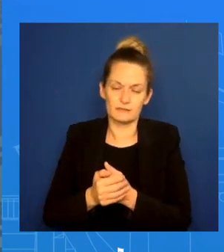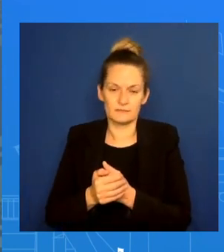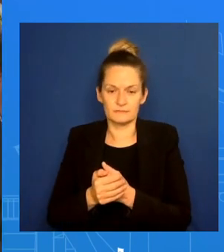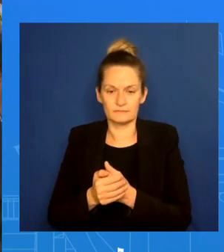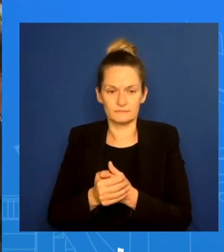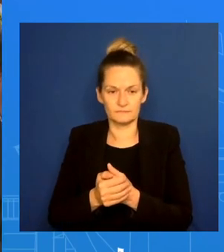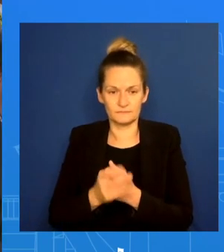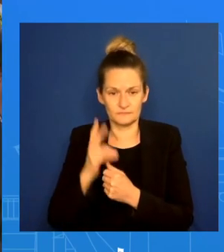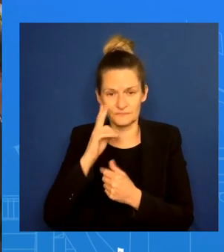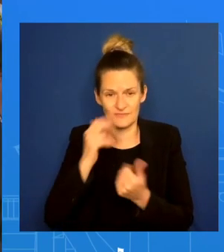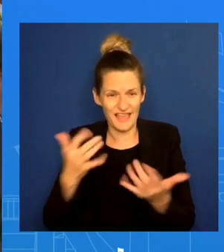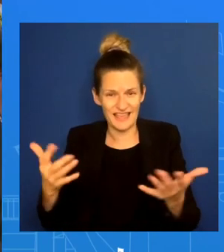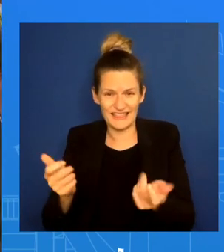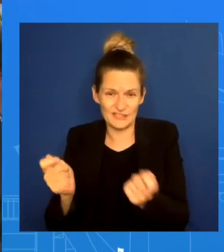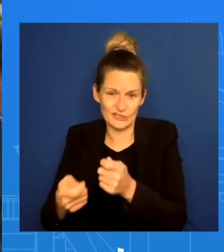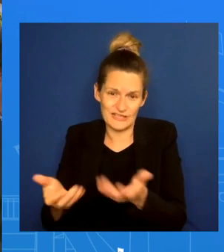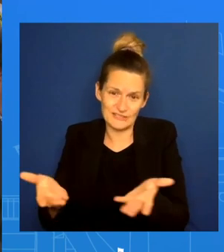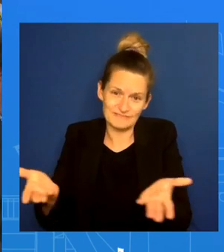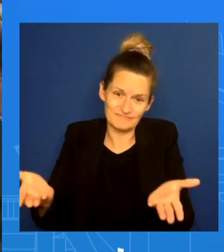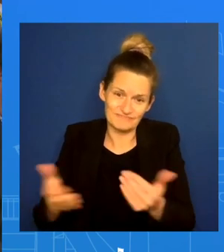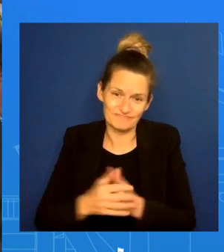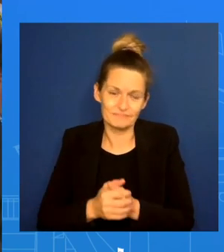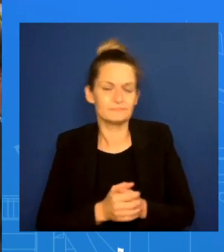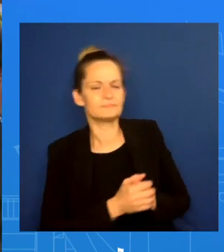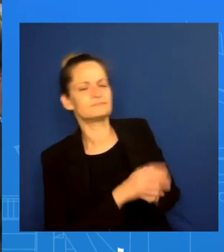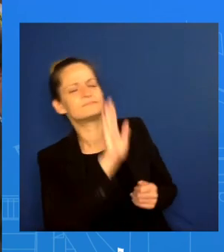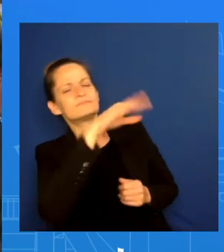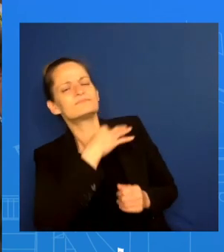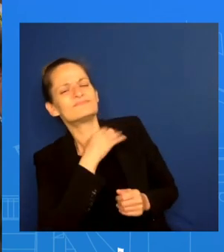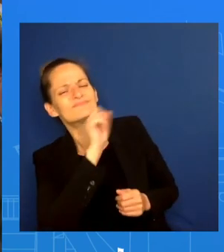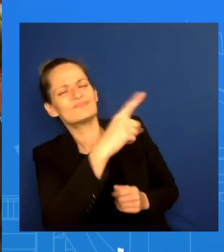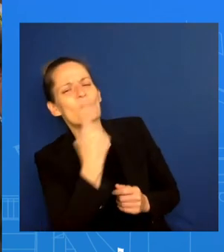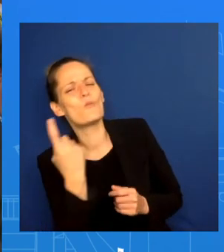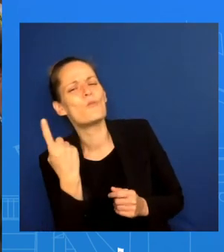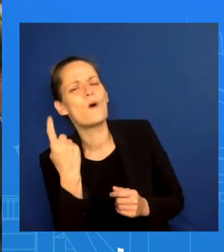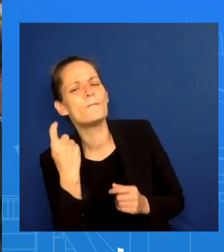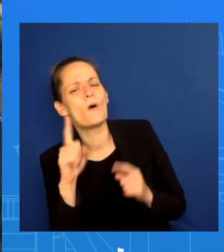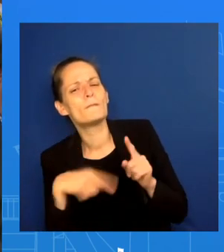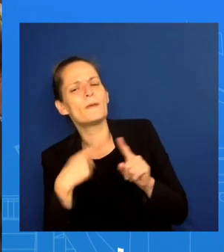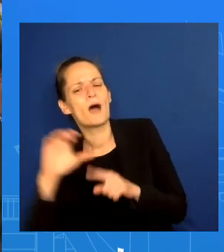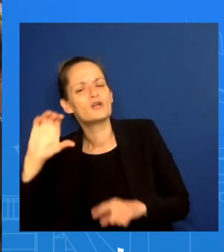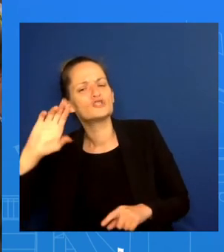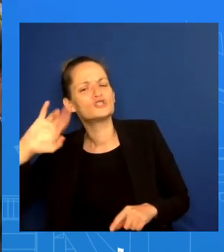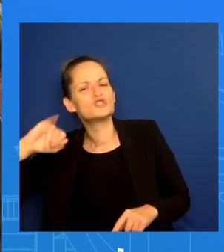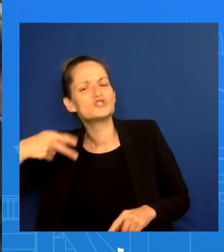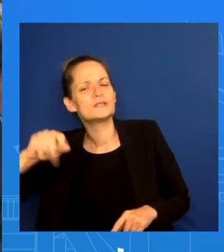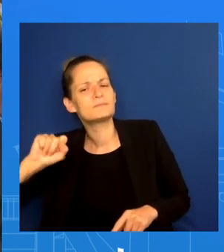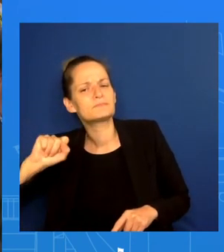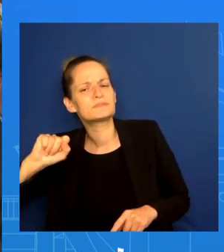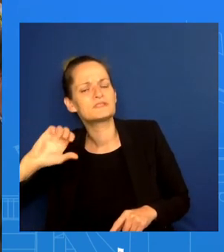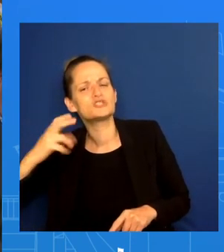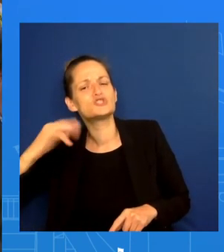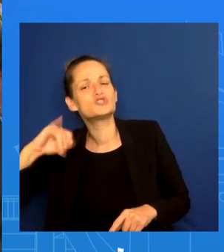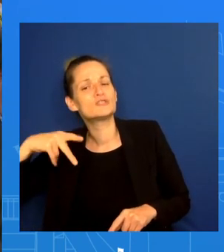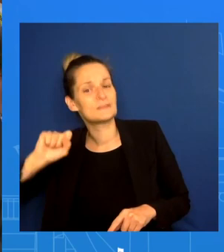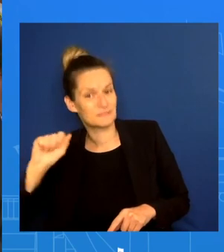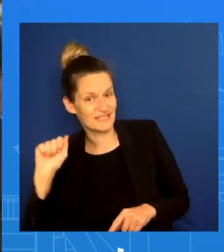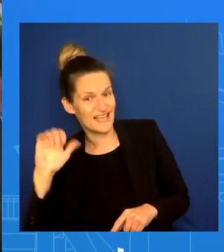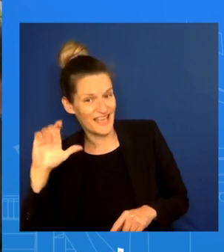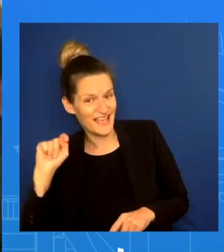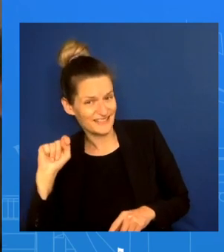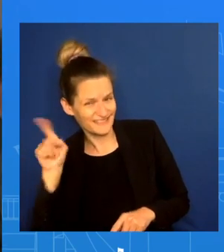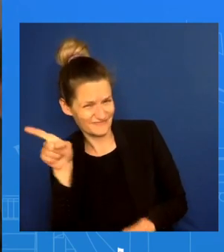the CHIPS Act secured Senate support today. That's a China-related measure, obviously, on